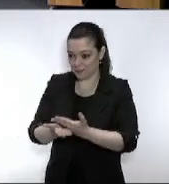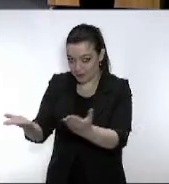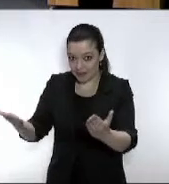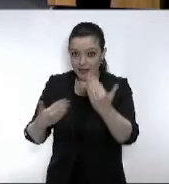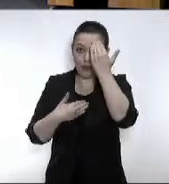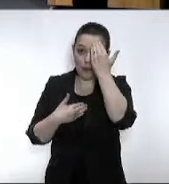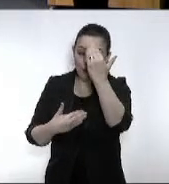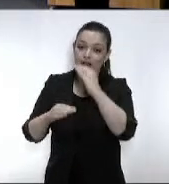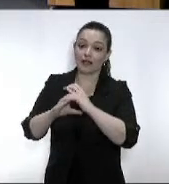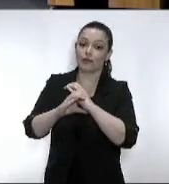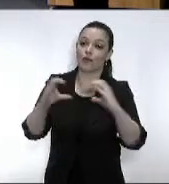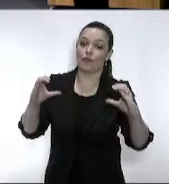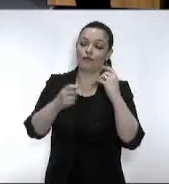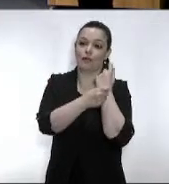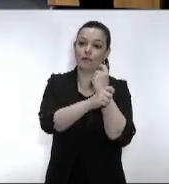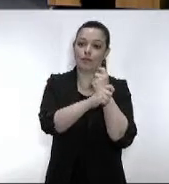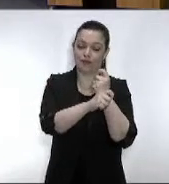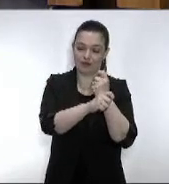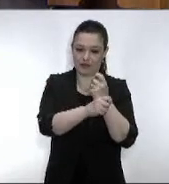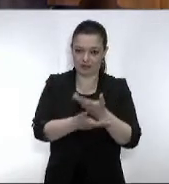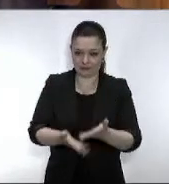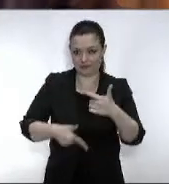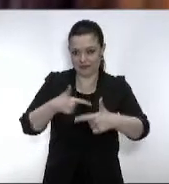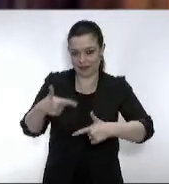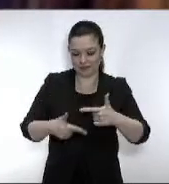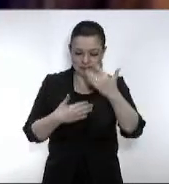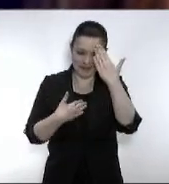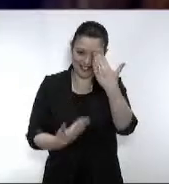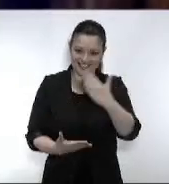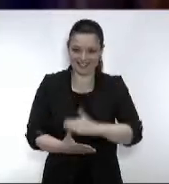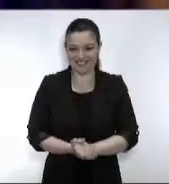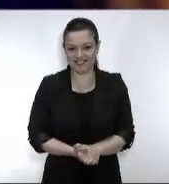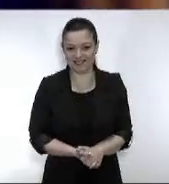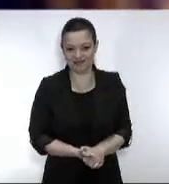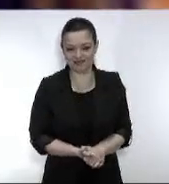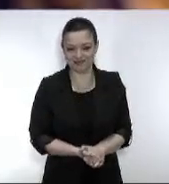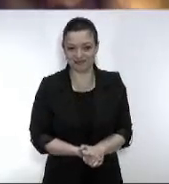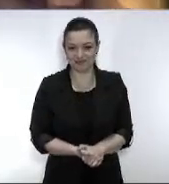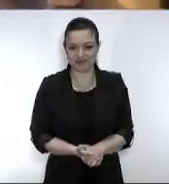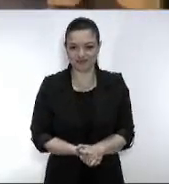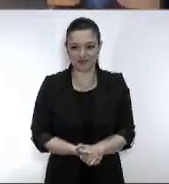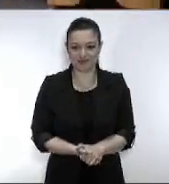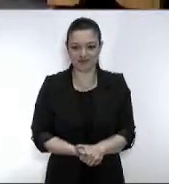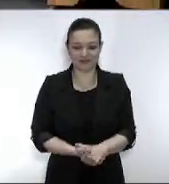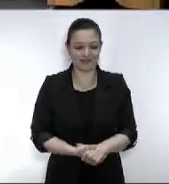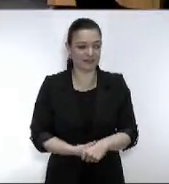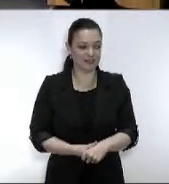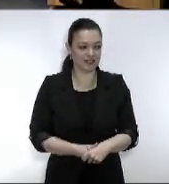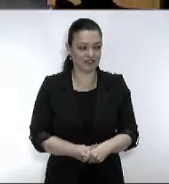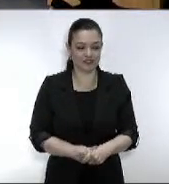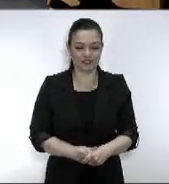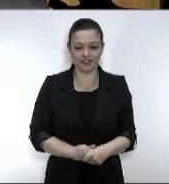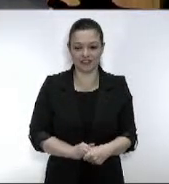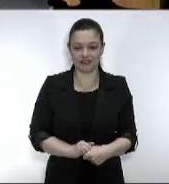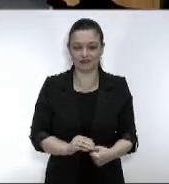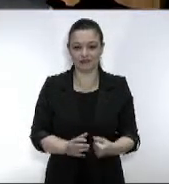family members. Thank you very much for trusting in PUC Paraná for this work. Thank you.